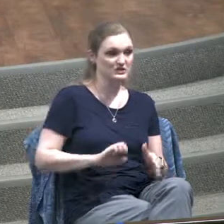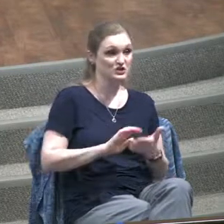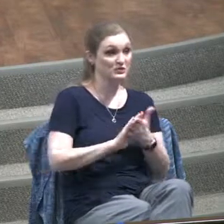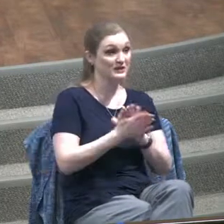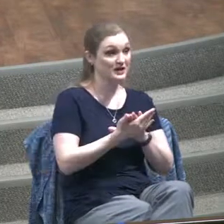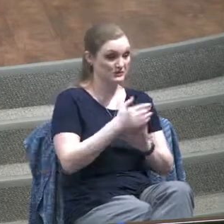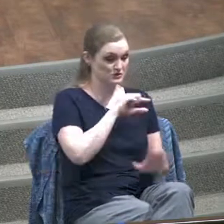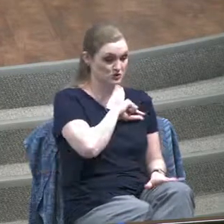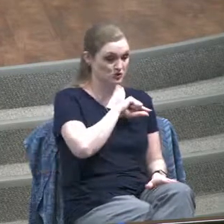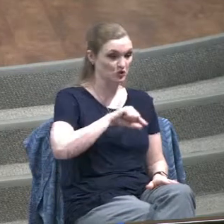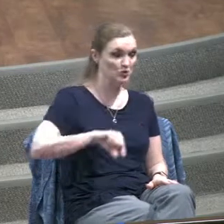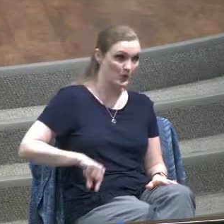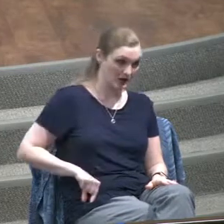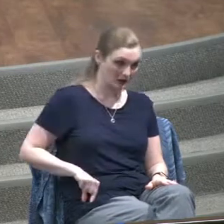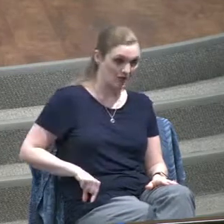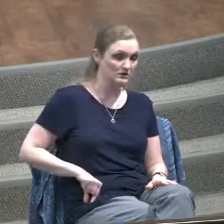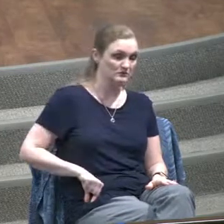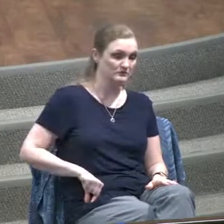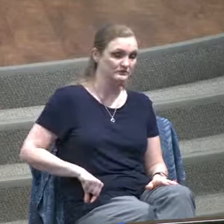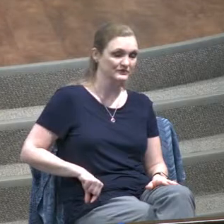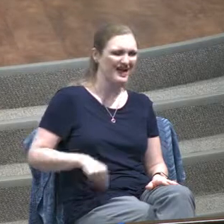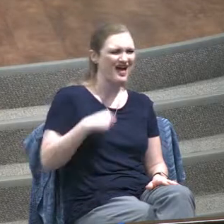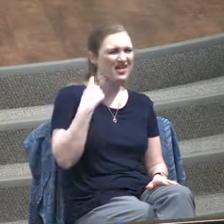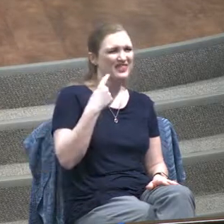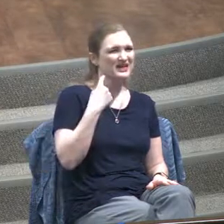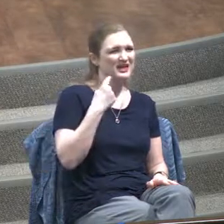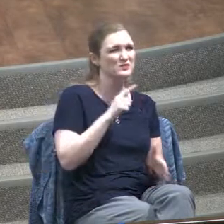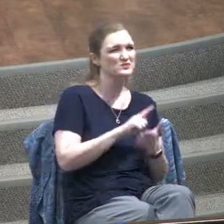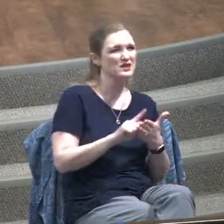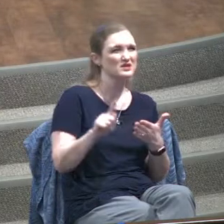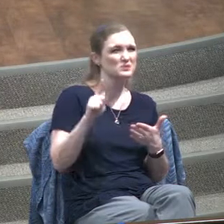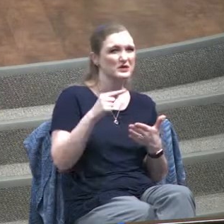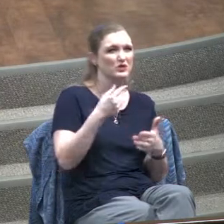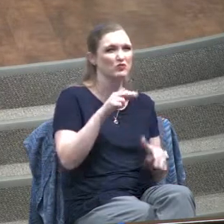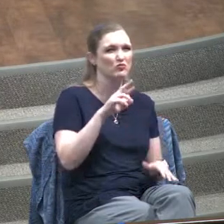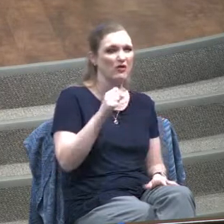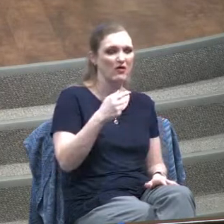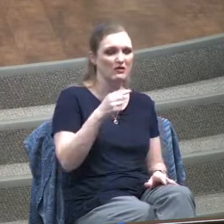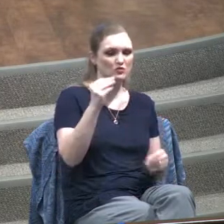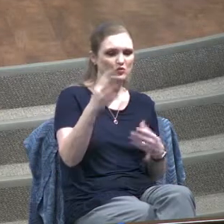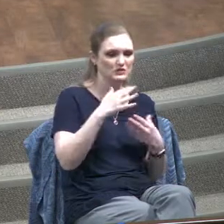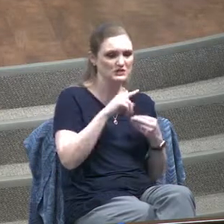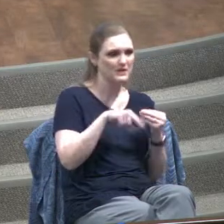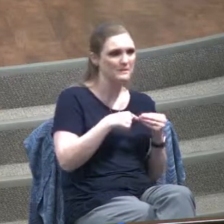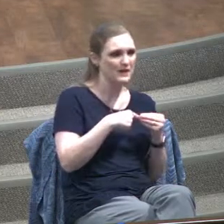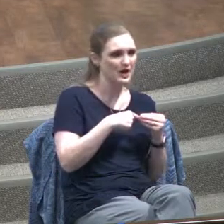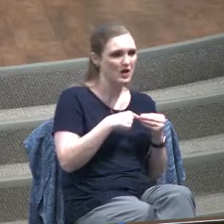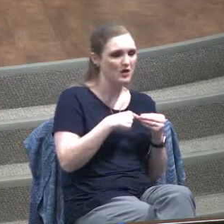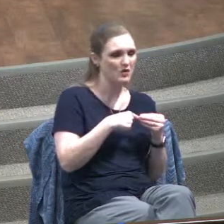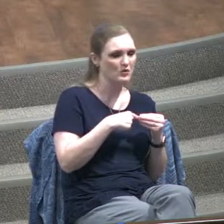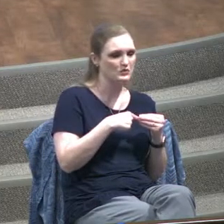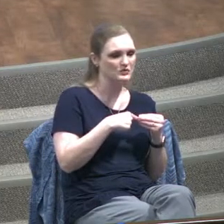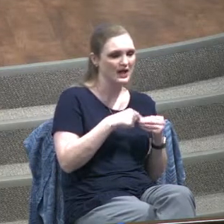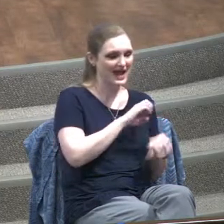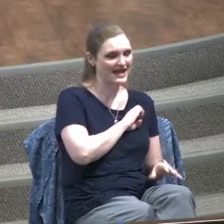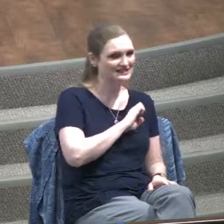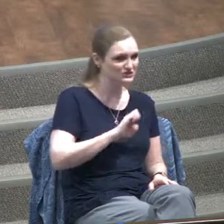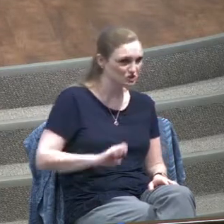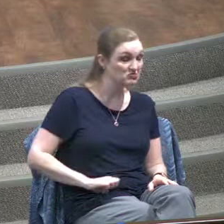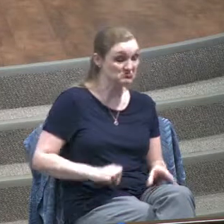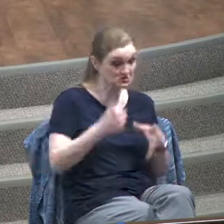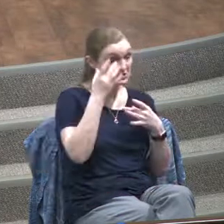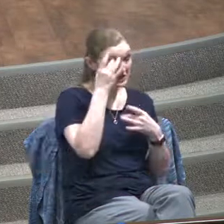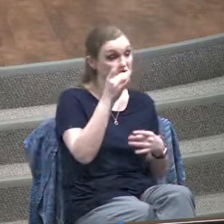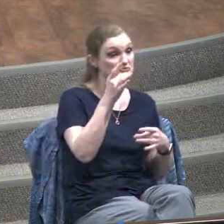queen. Now, I think it was last week that Greg told us about the book of Esther. It's a very interesting book.